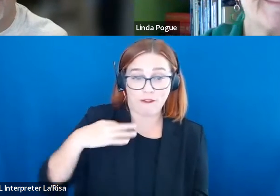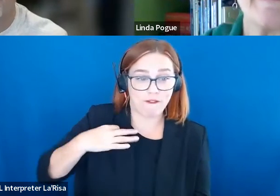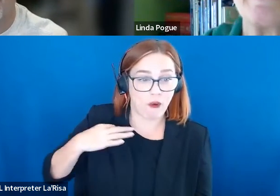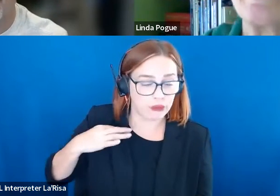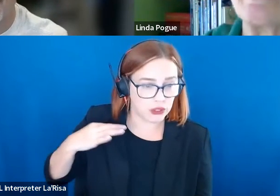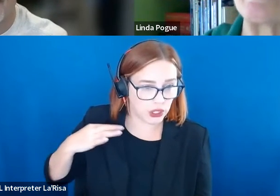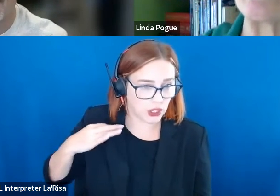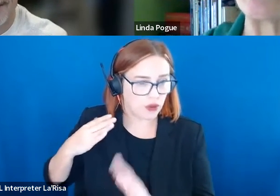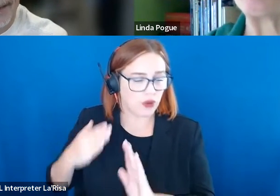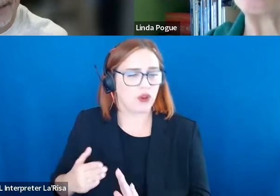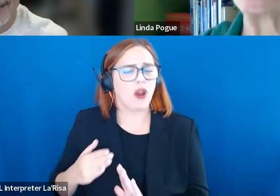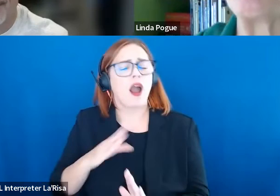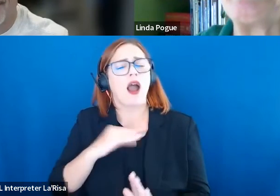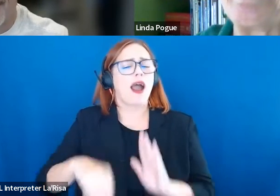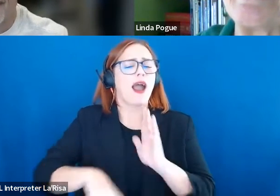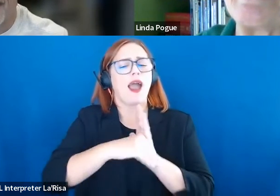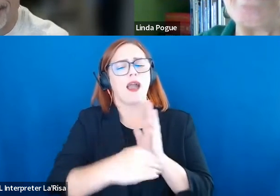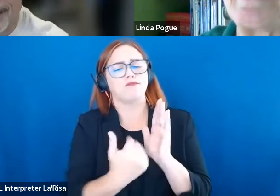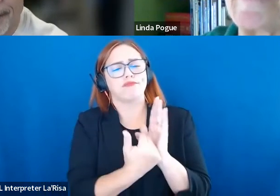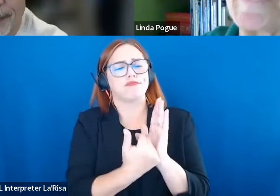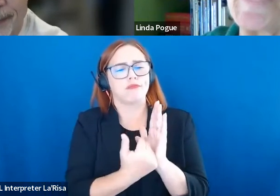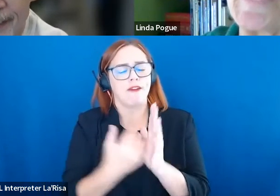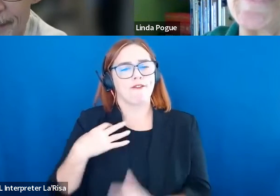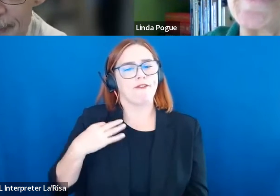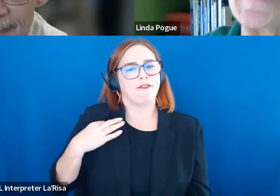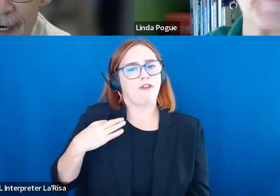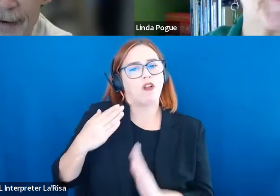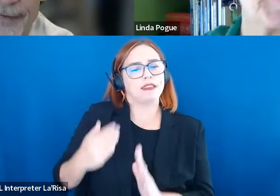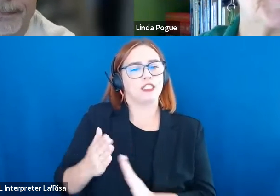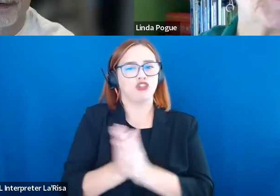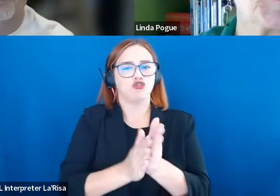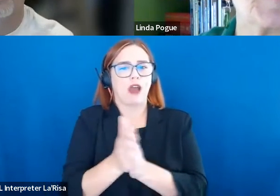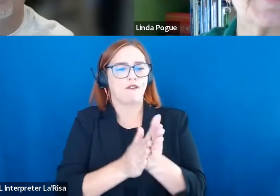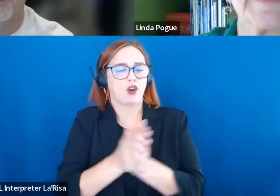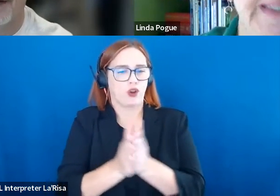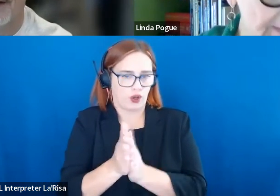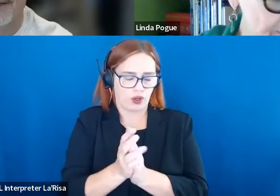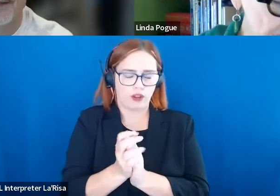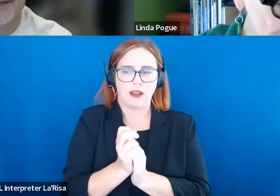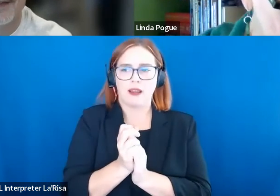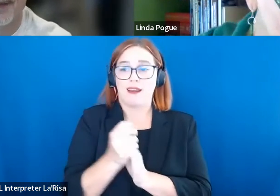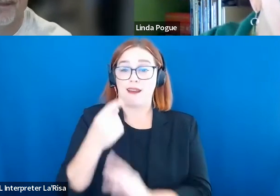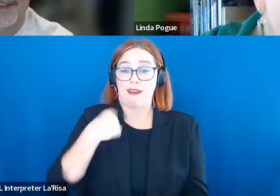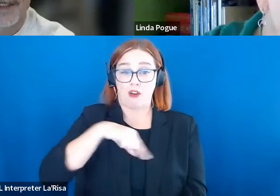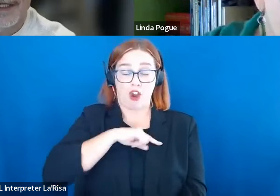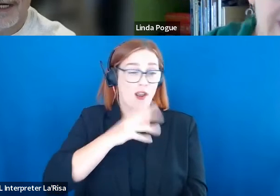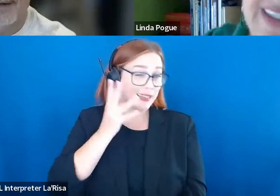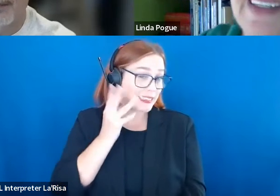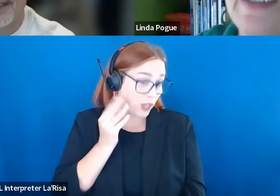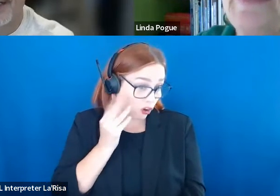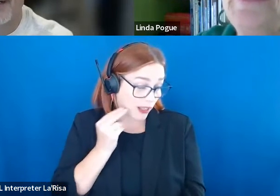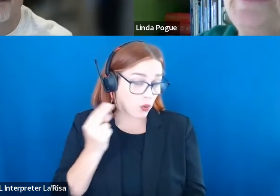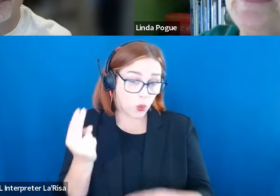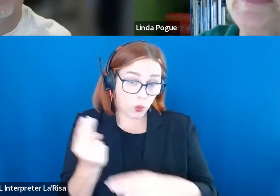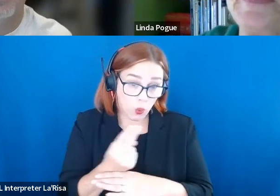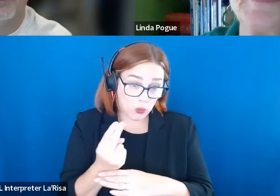volunteer drivers because, you know, Linda asked me to talk about our experience with using volunteers. So